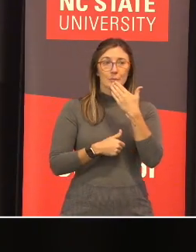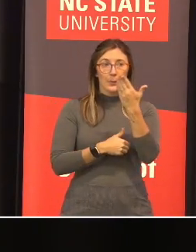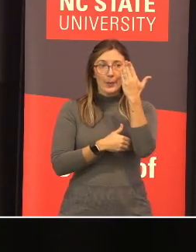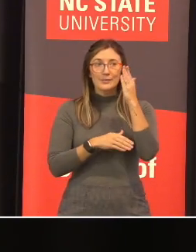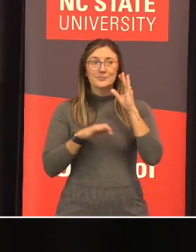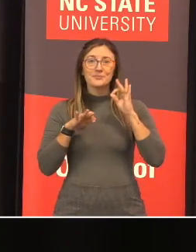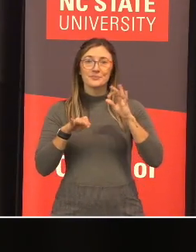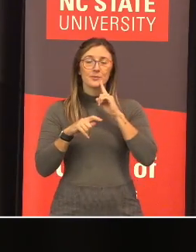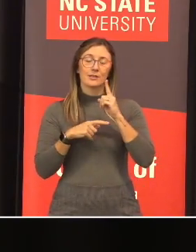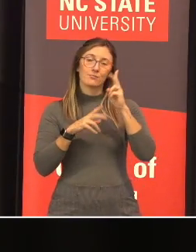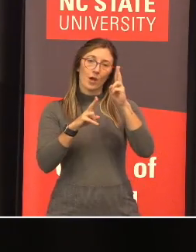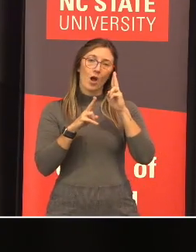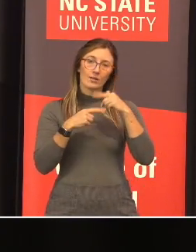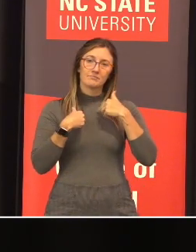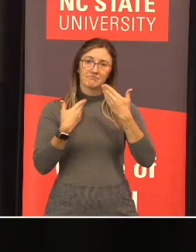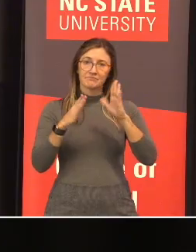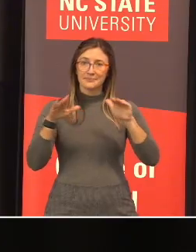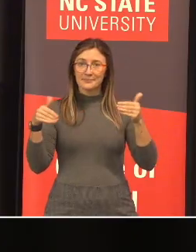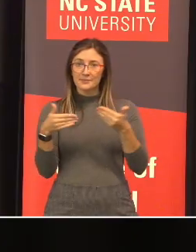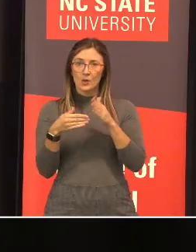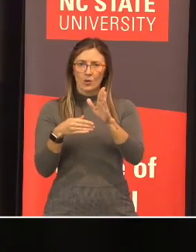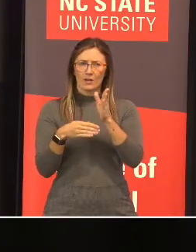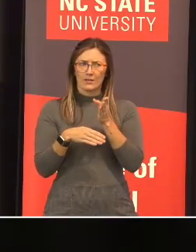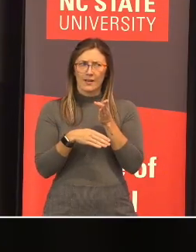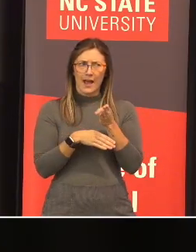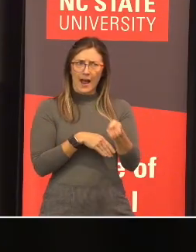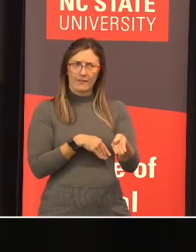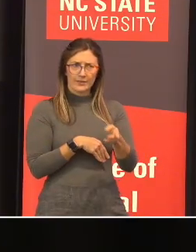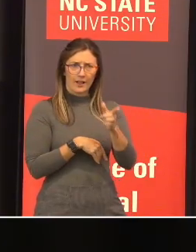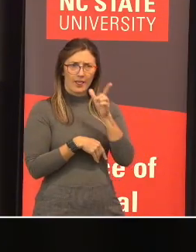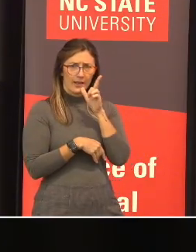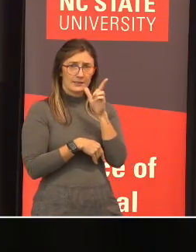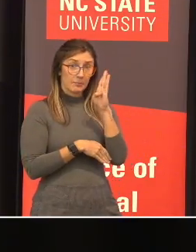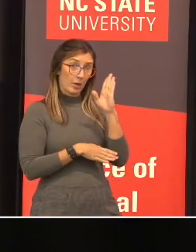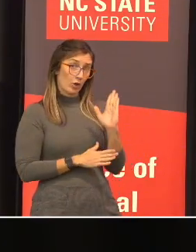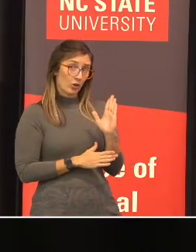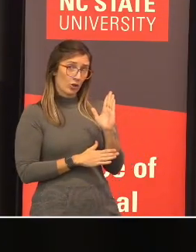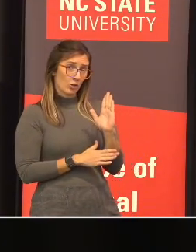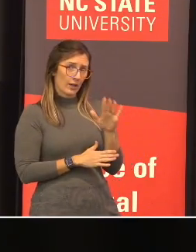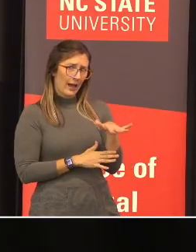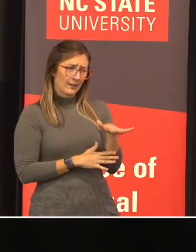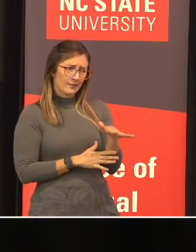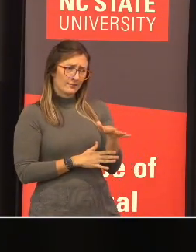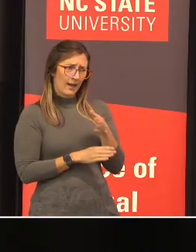get to introduce your after lunch speaker. Kind of.